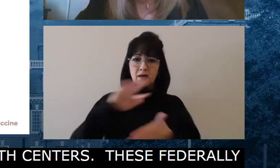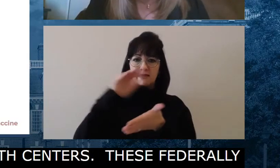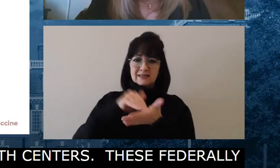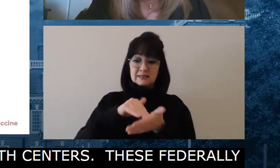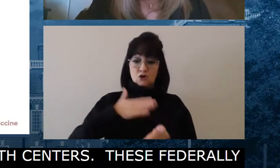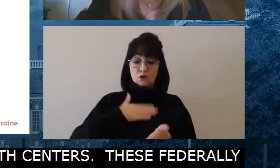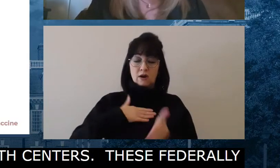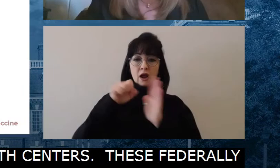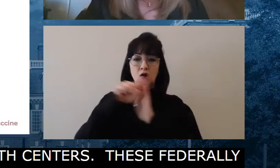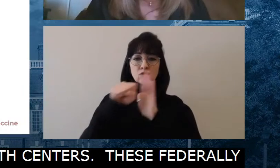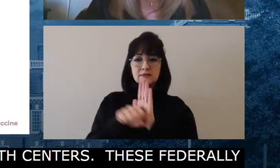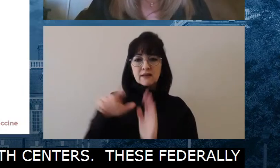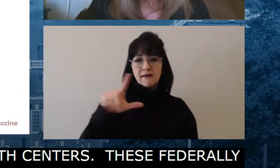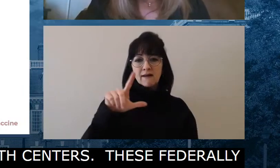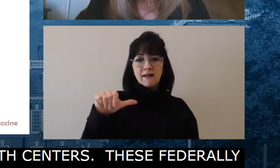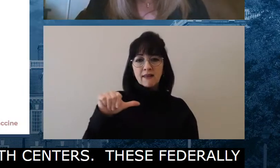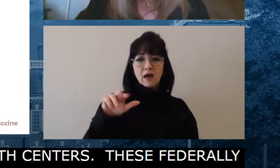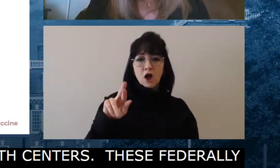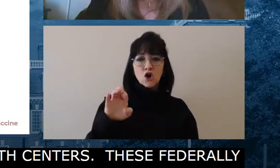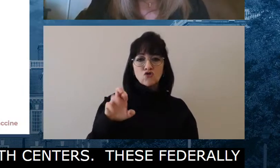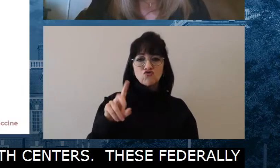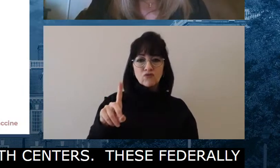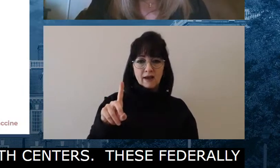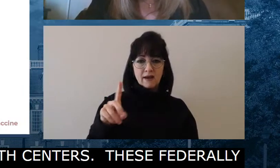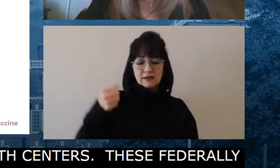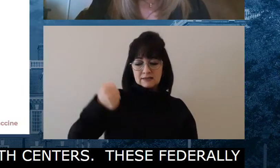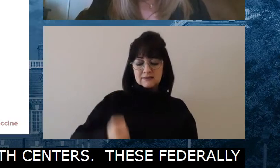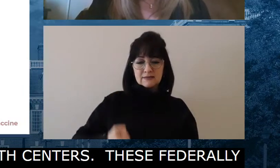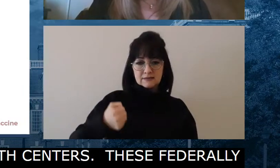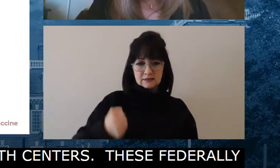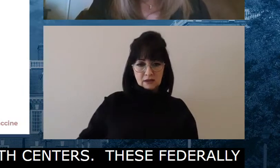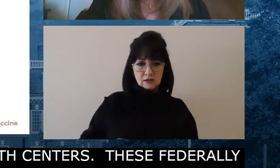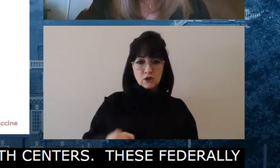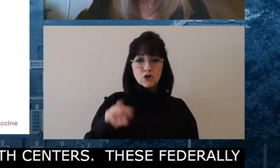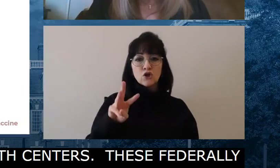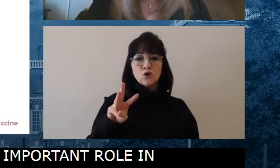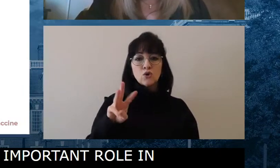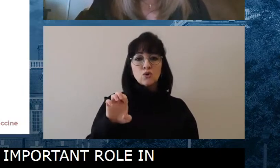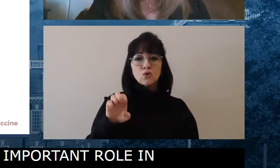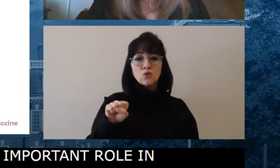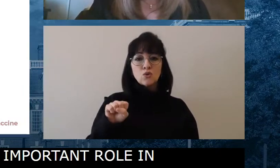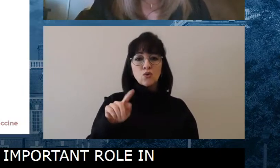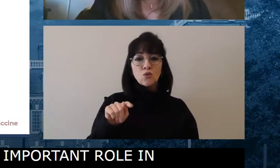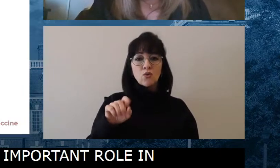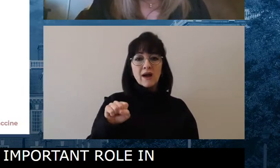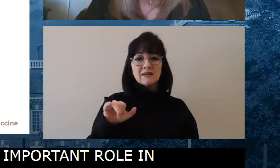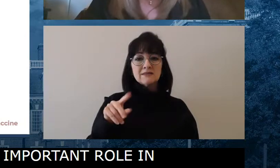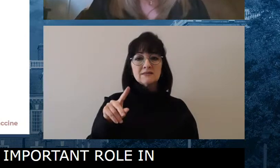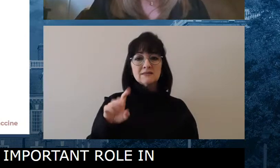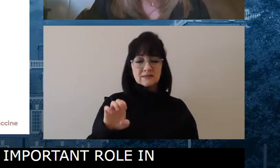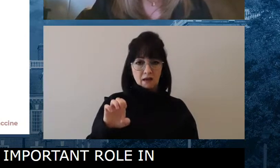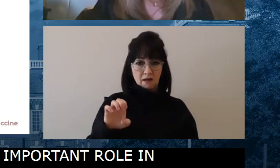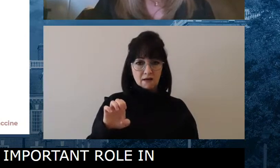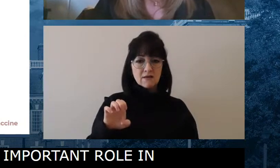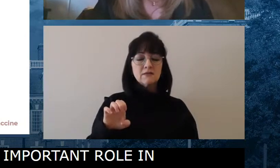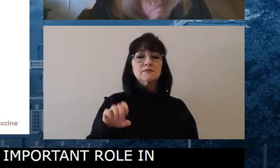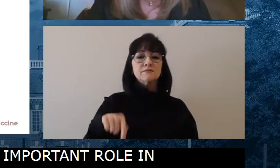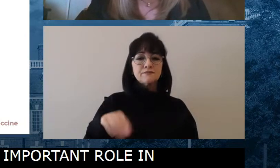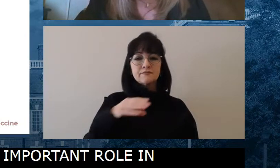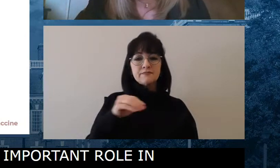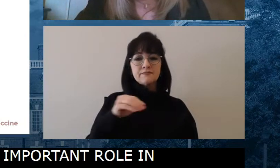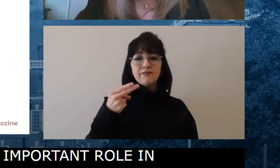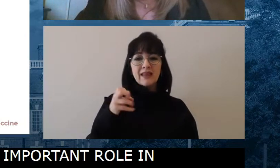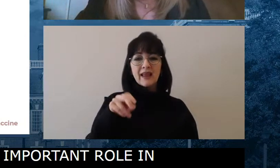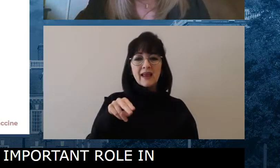La Red is in Sussex. Westside serves Newcastle and Kent, as well as our migrant farm population. And Henrietta